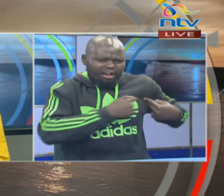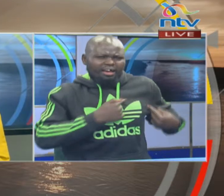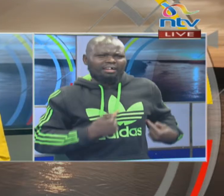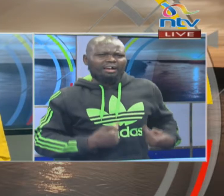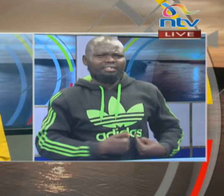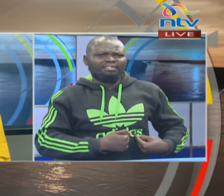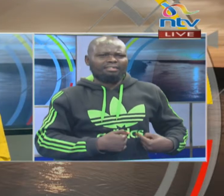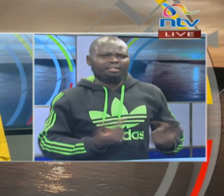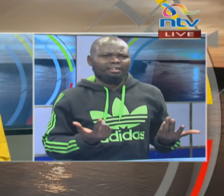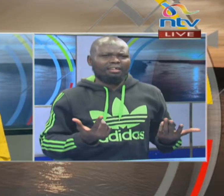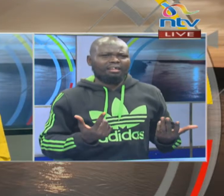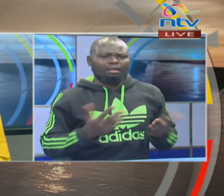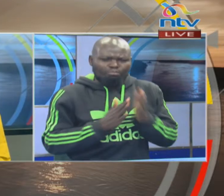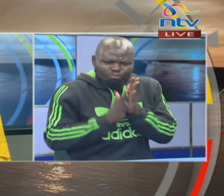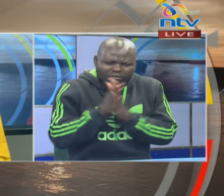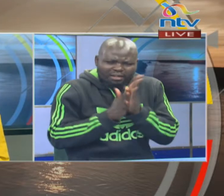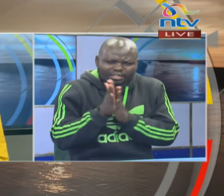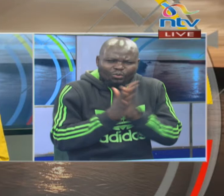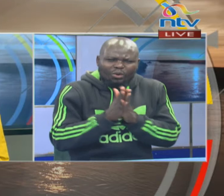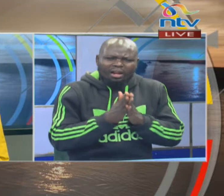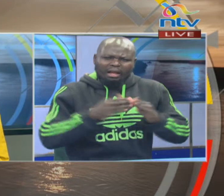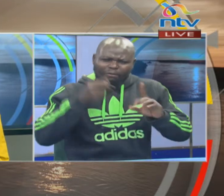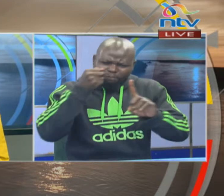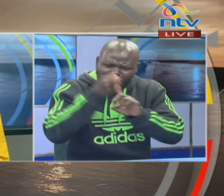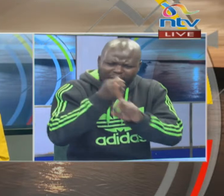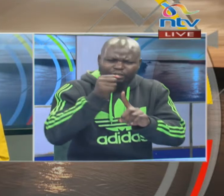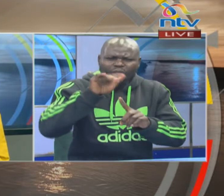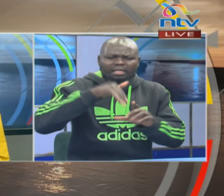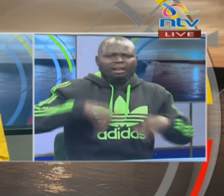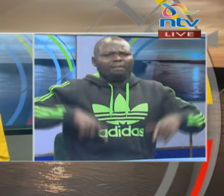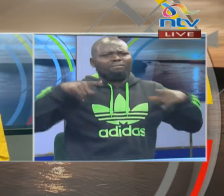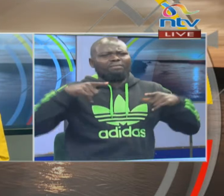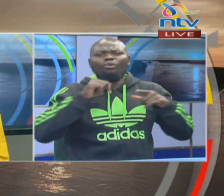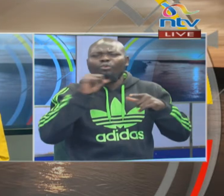even there was no problem with our ages.